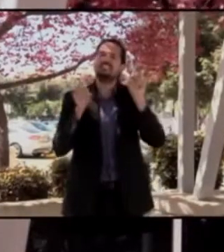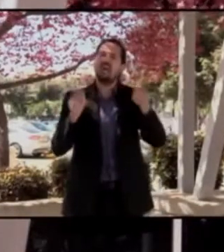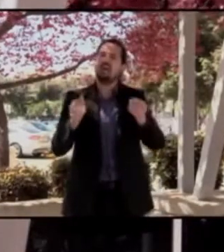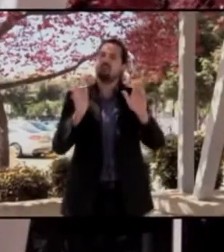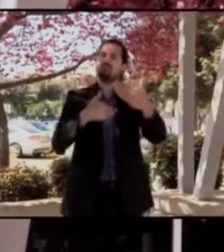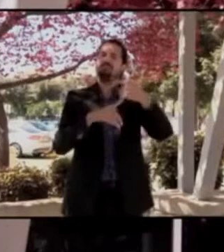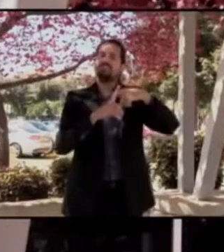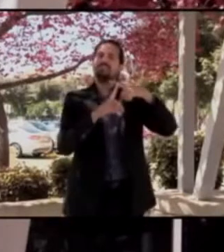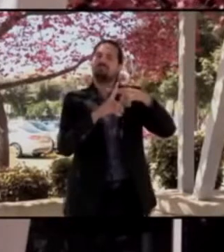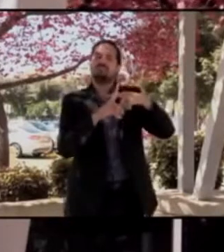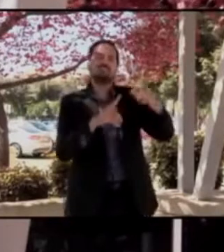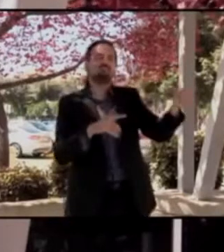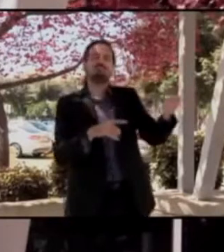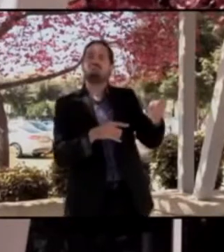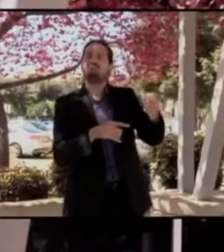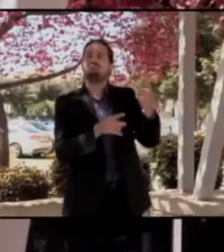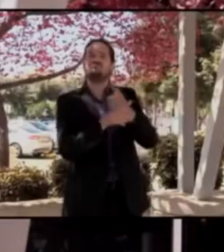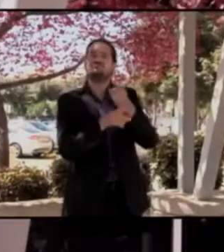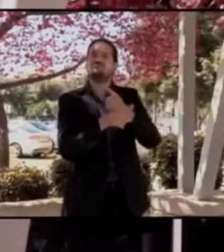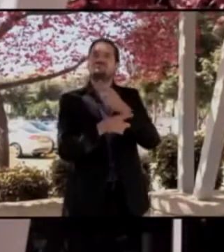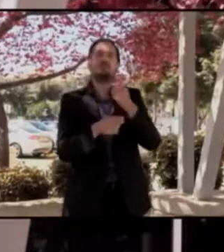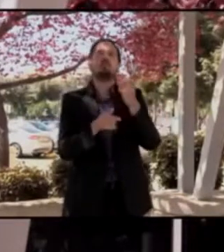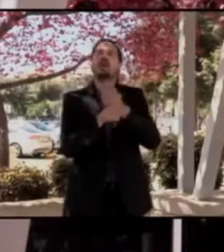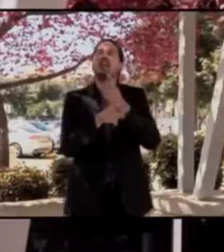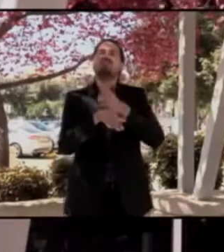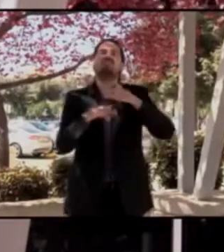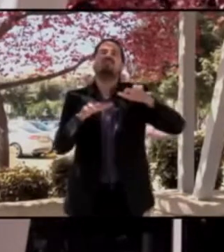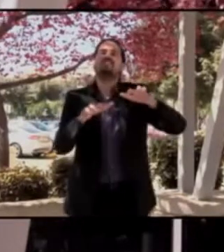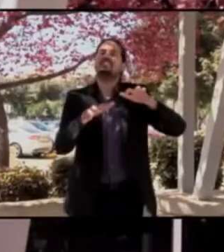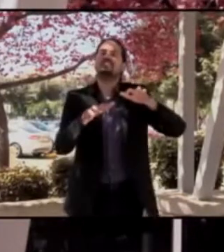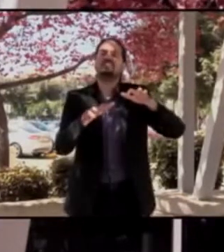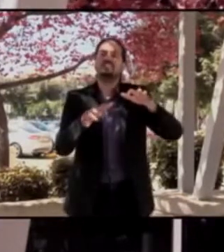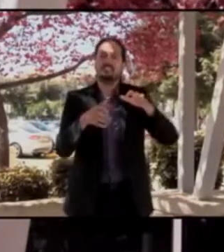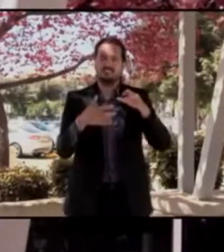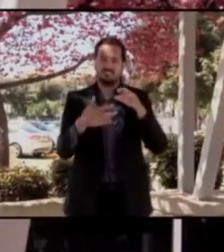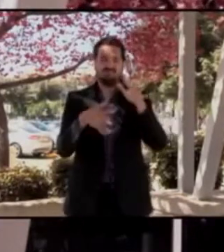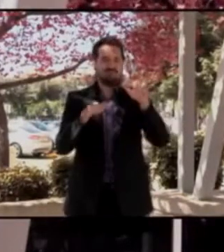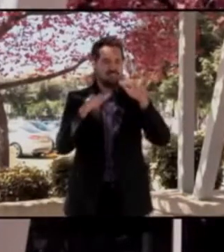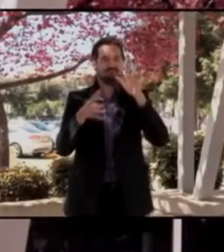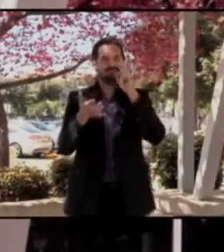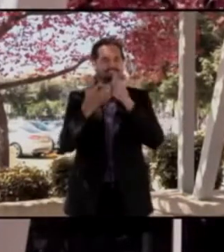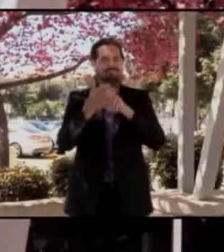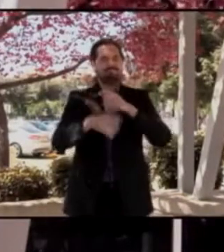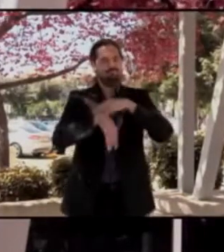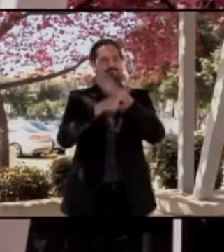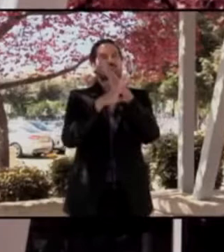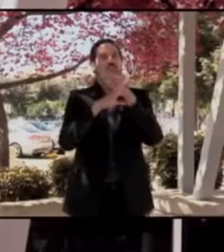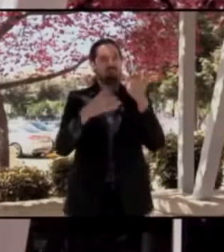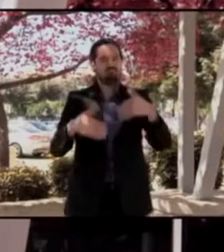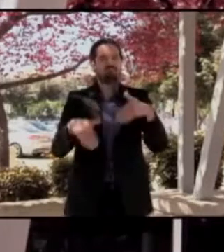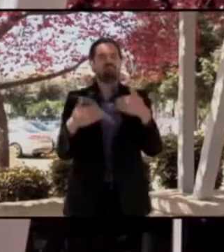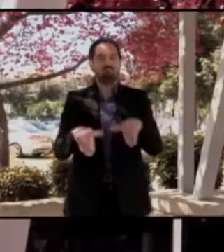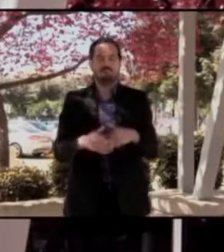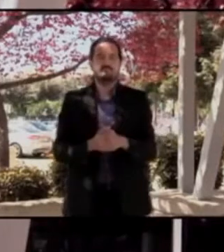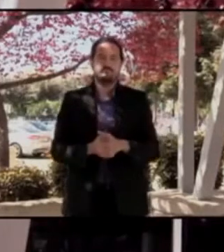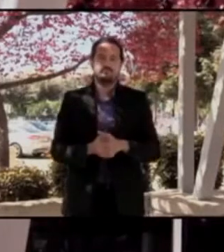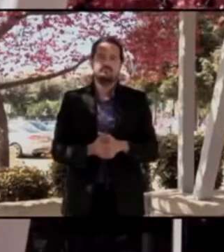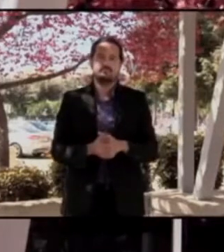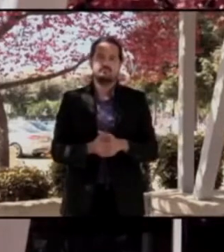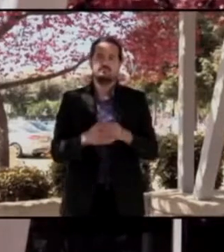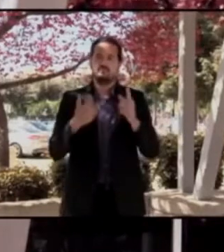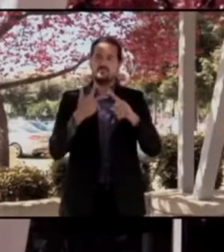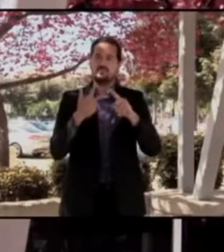I think that the caution with the J&J vaccine to pause until there's more